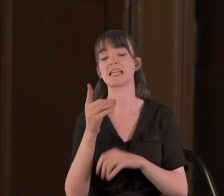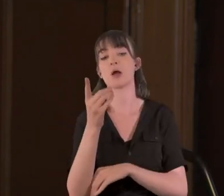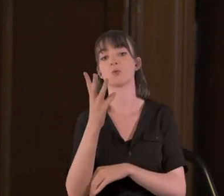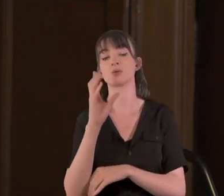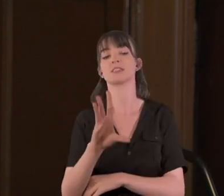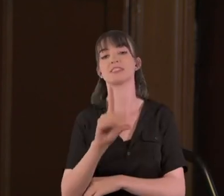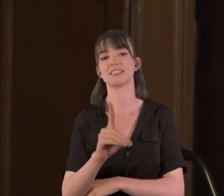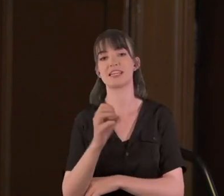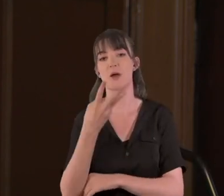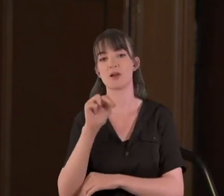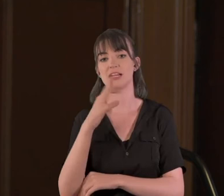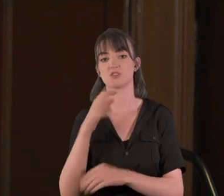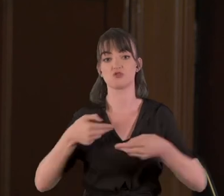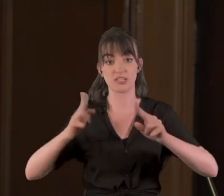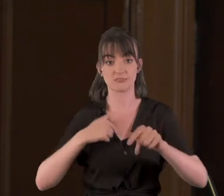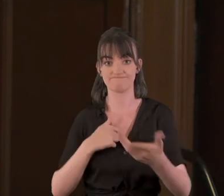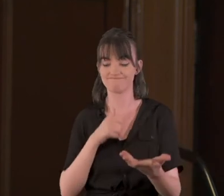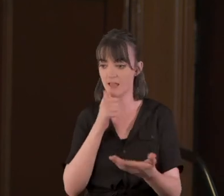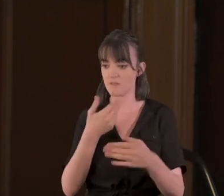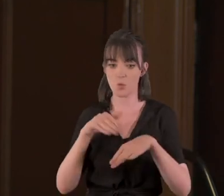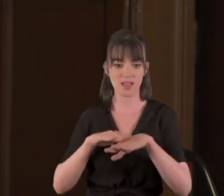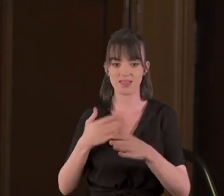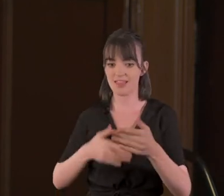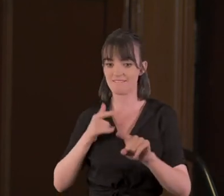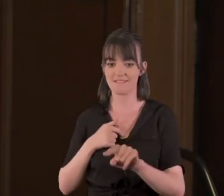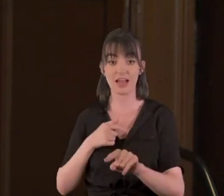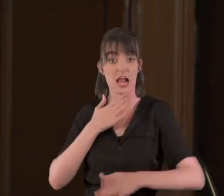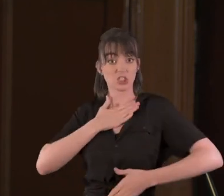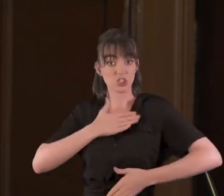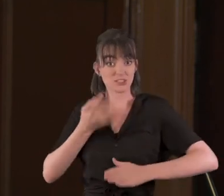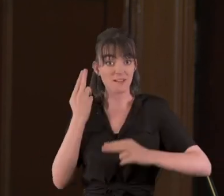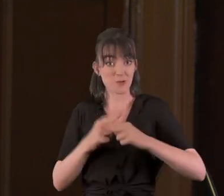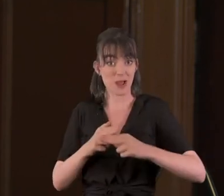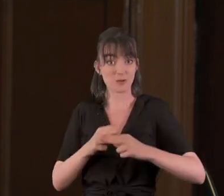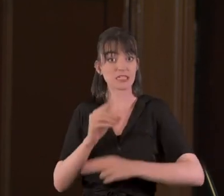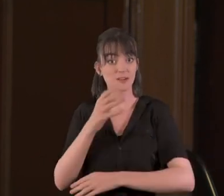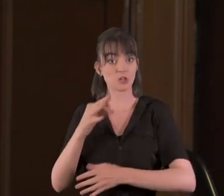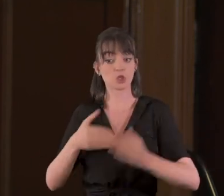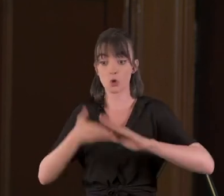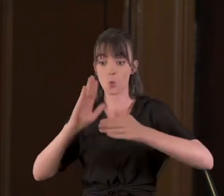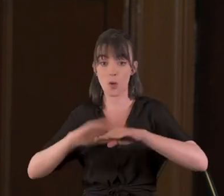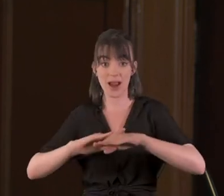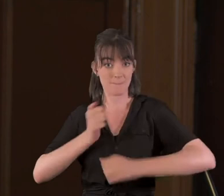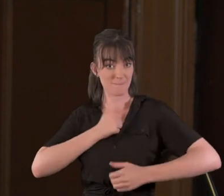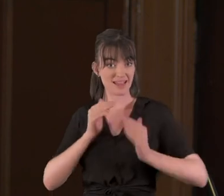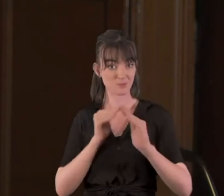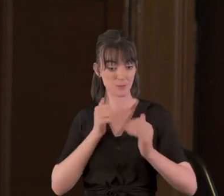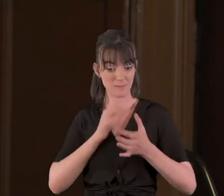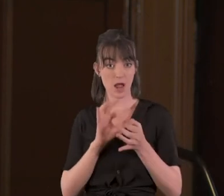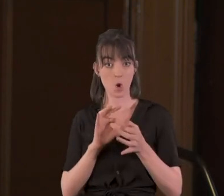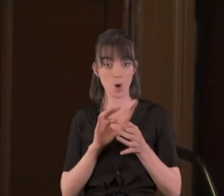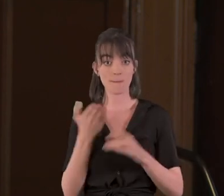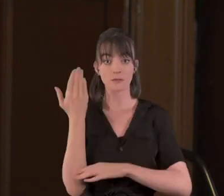And I've just discovered that he went to the house that I presently live in. And this house was owned by Edward